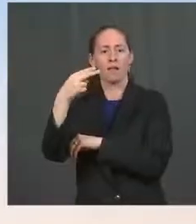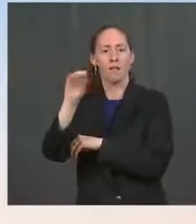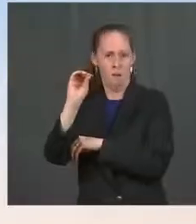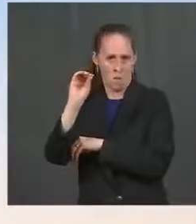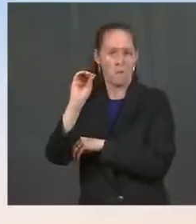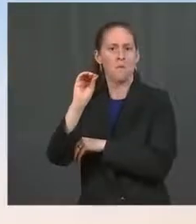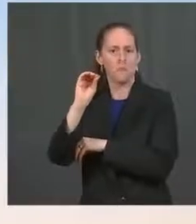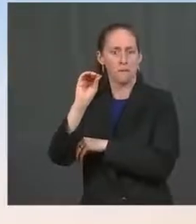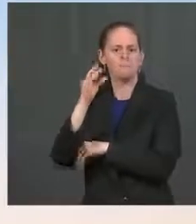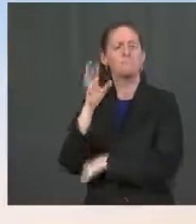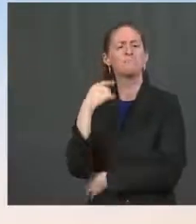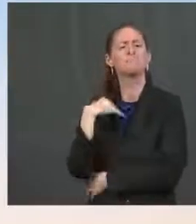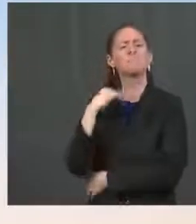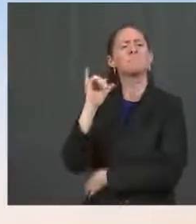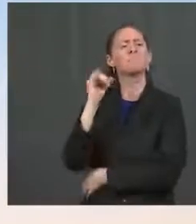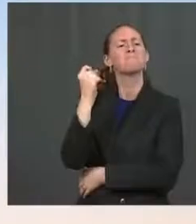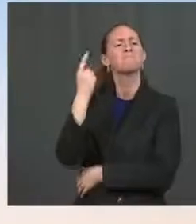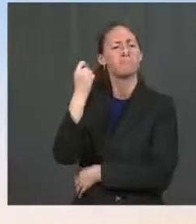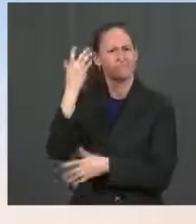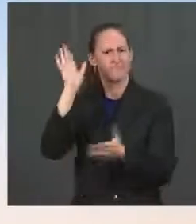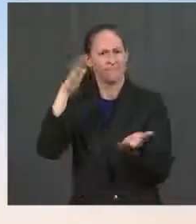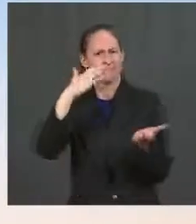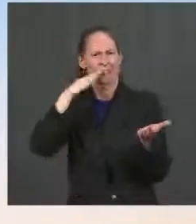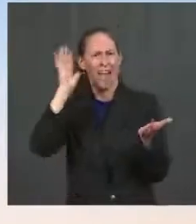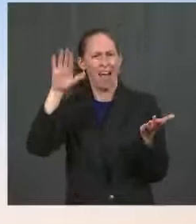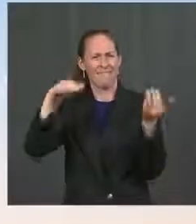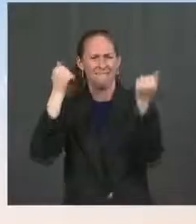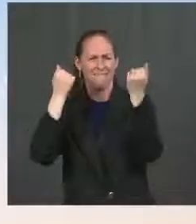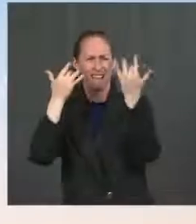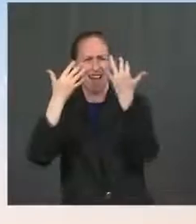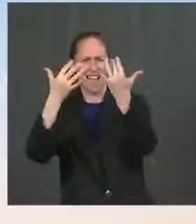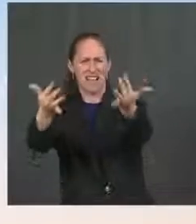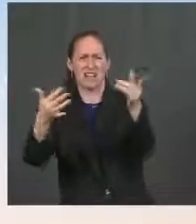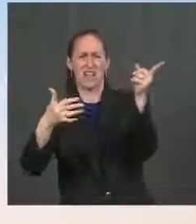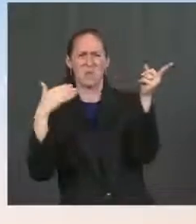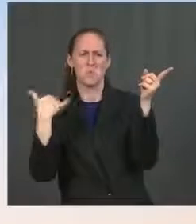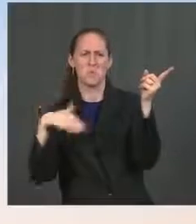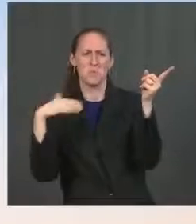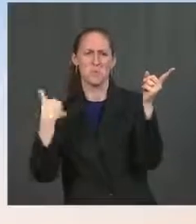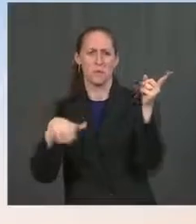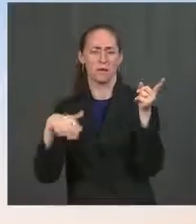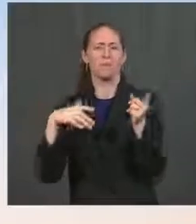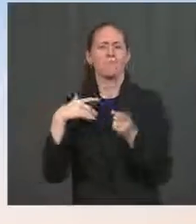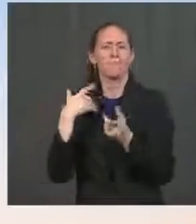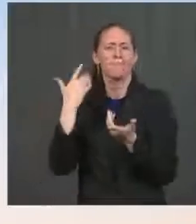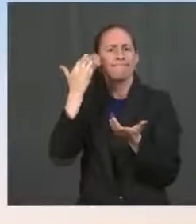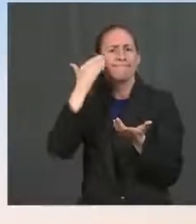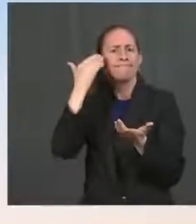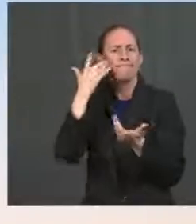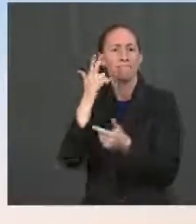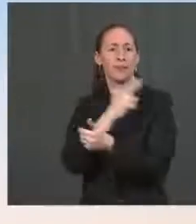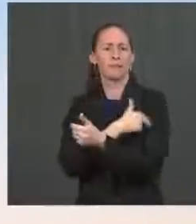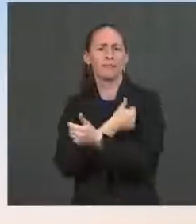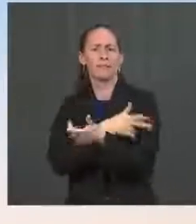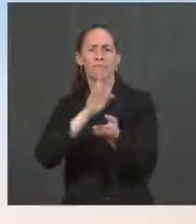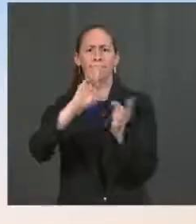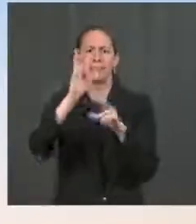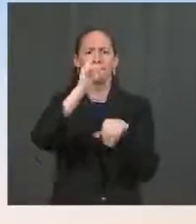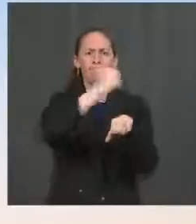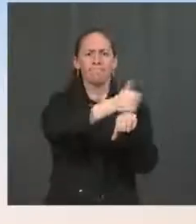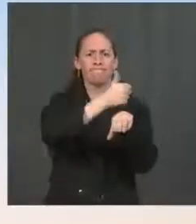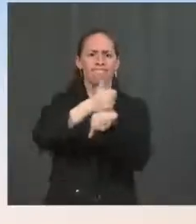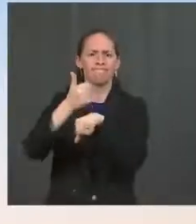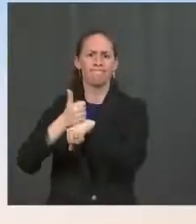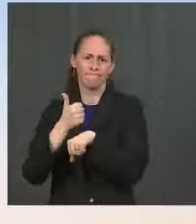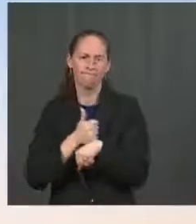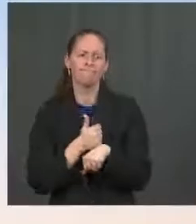really grappling with the COVID pandemic, where hospitals are enacting crisis standards of cares. What was the president's